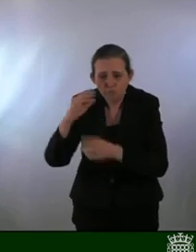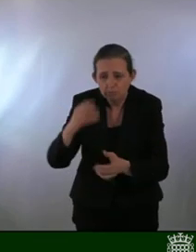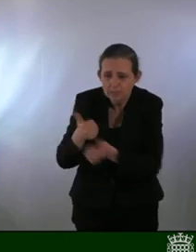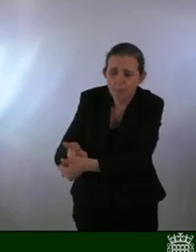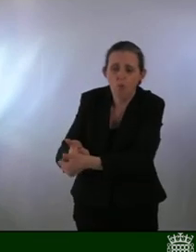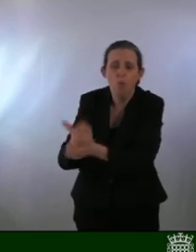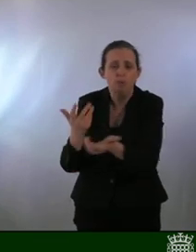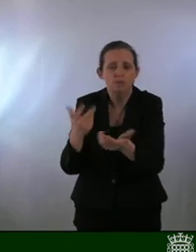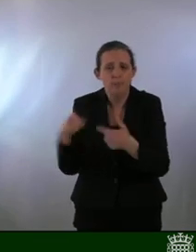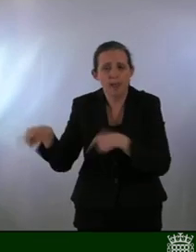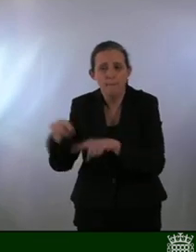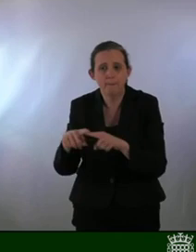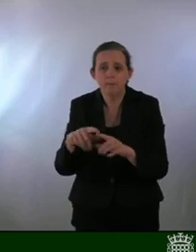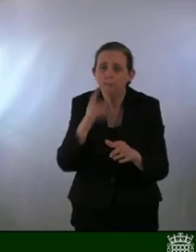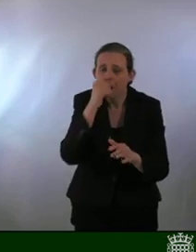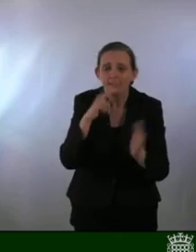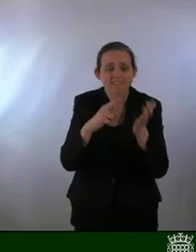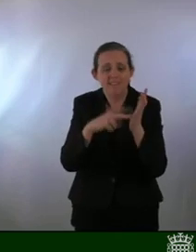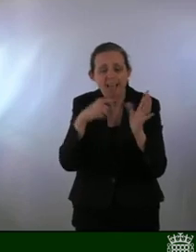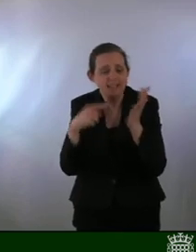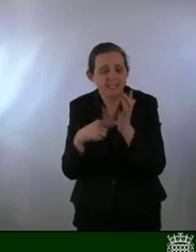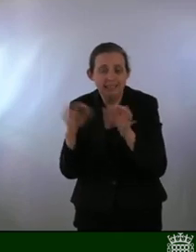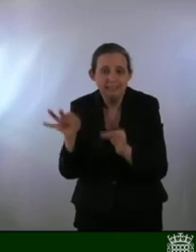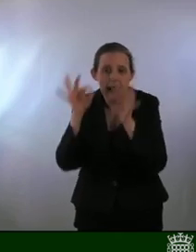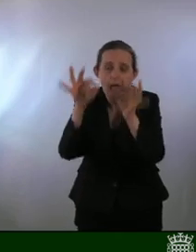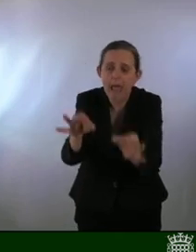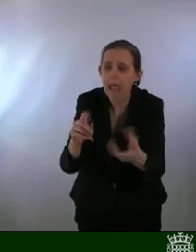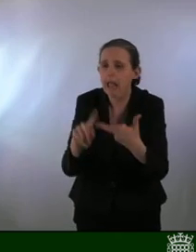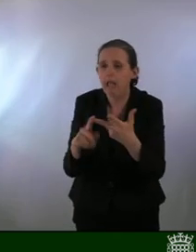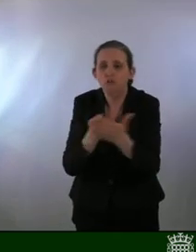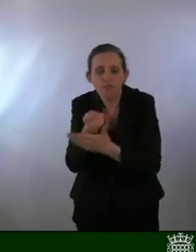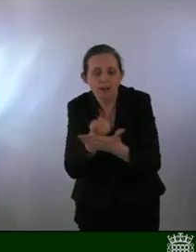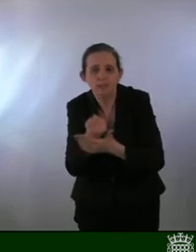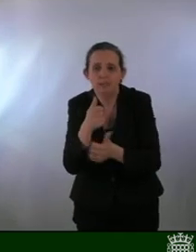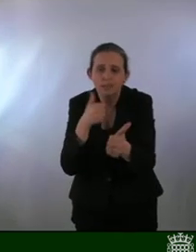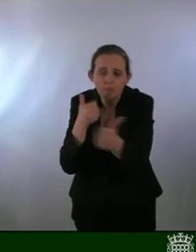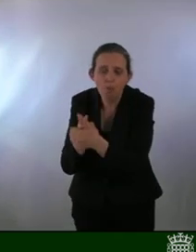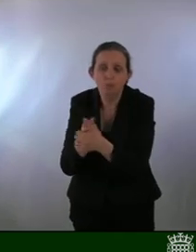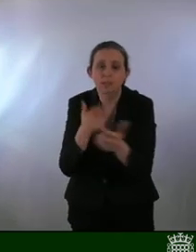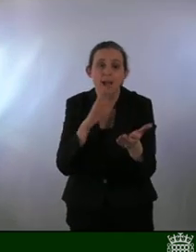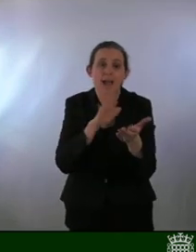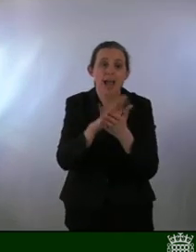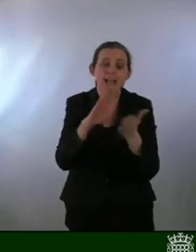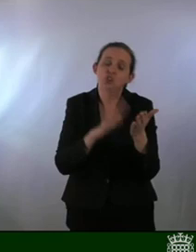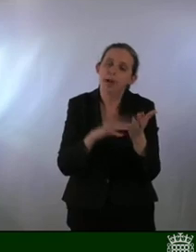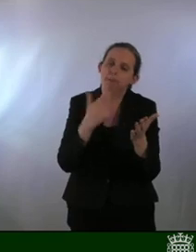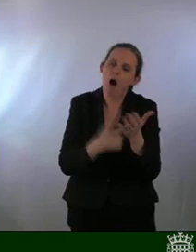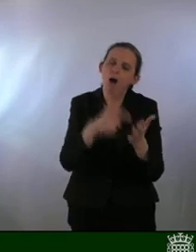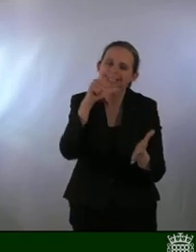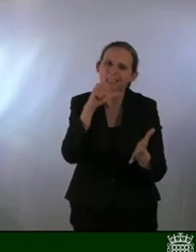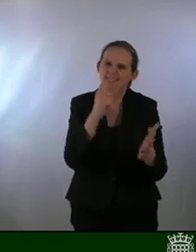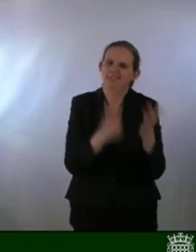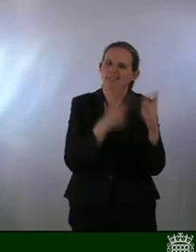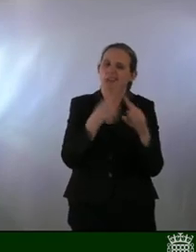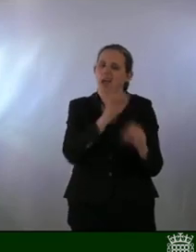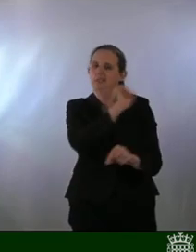a VAT delay for the coming year, and importantly, by HMRC making sure that they